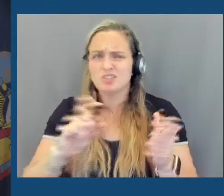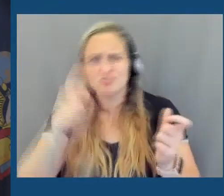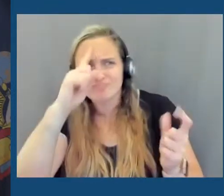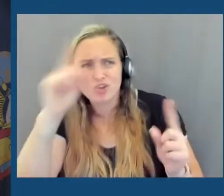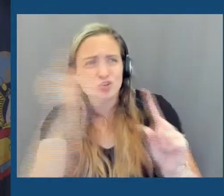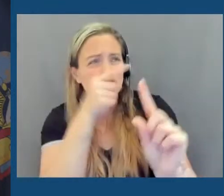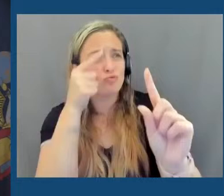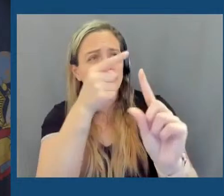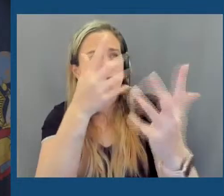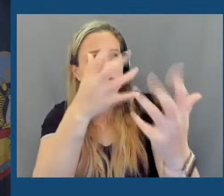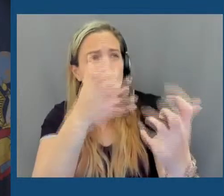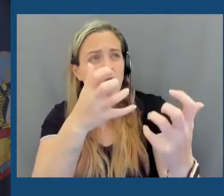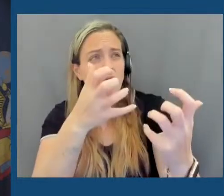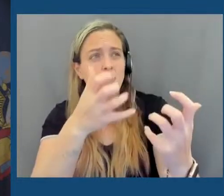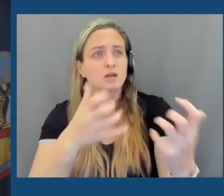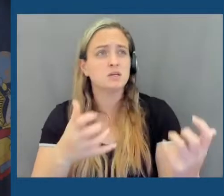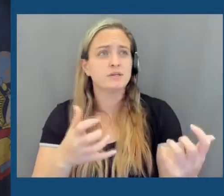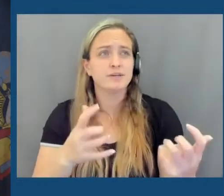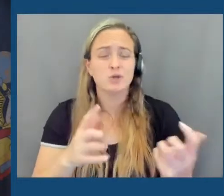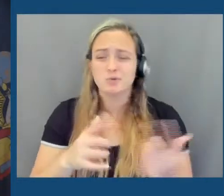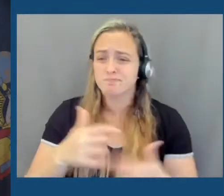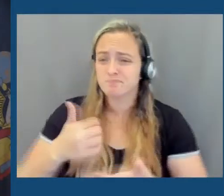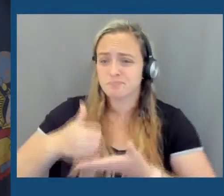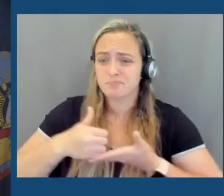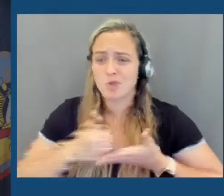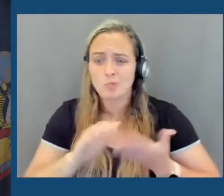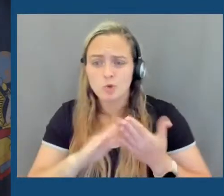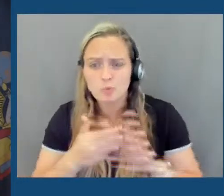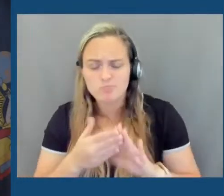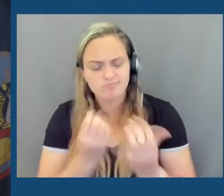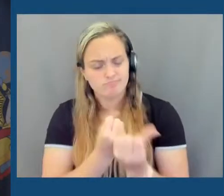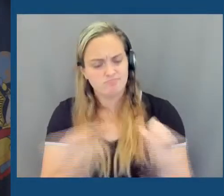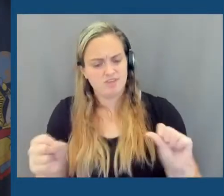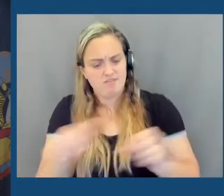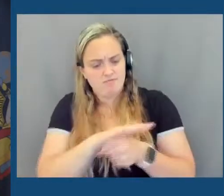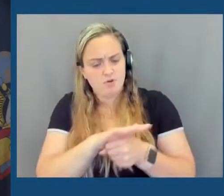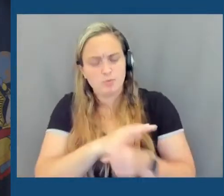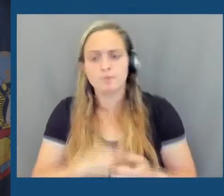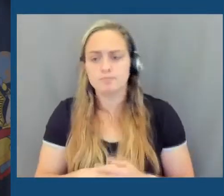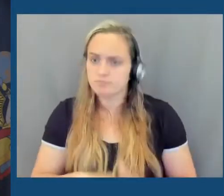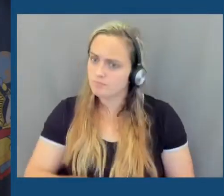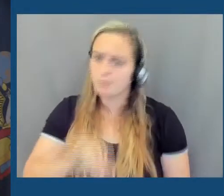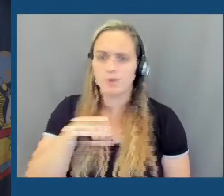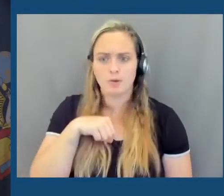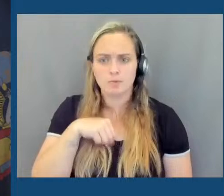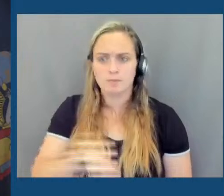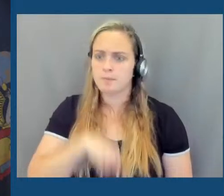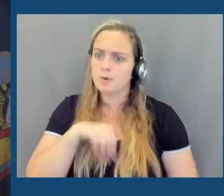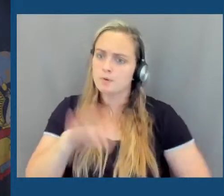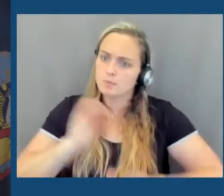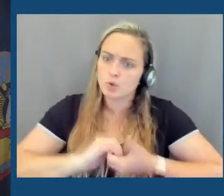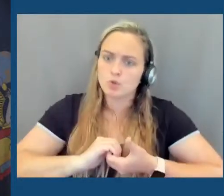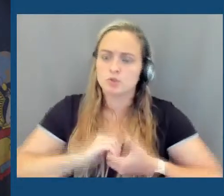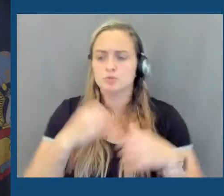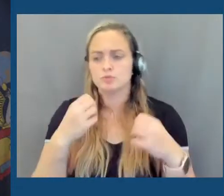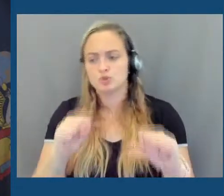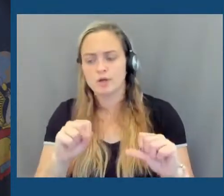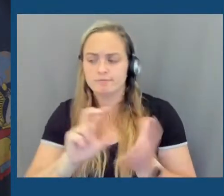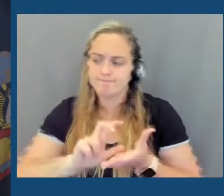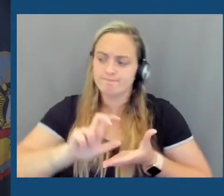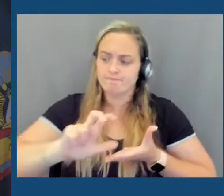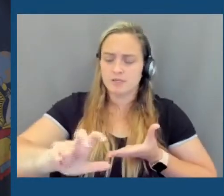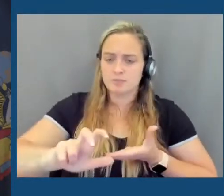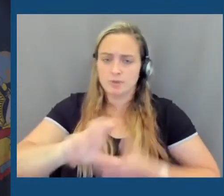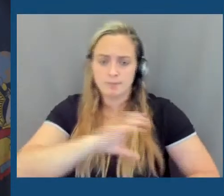in a safe environment. And I'm proud of that. I'm proud of the partnerships, the strategies, and the investments in police